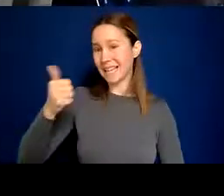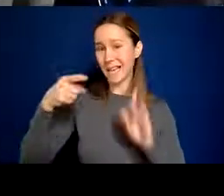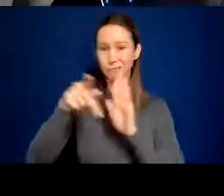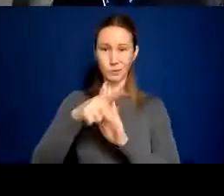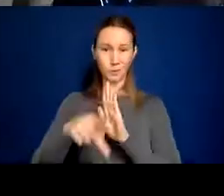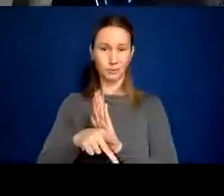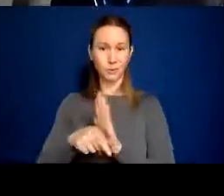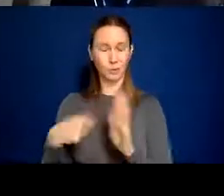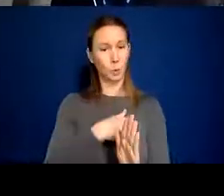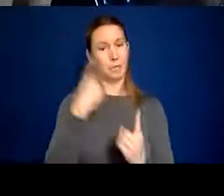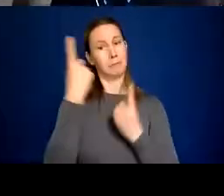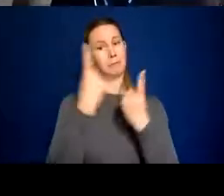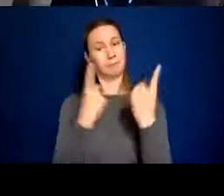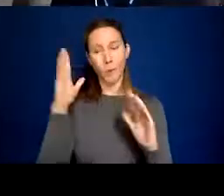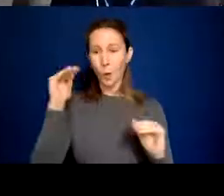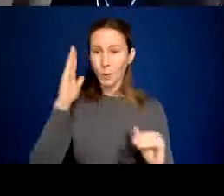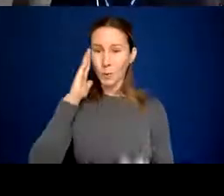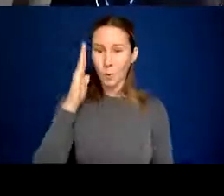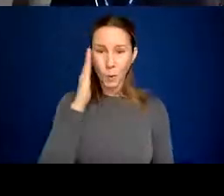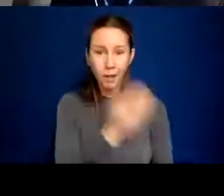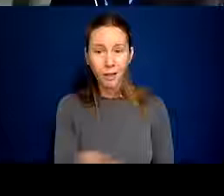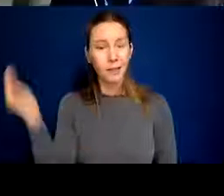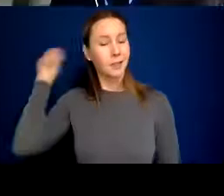and I hope you can take them with you.